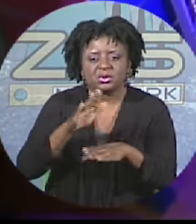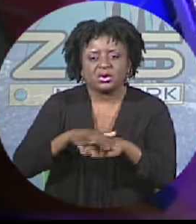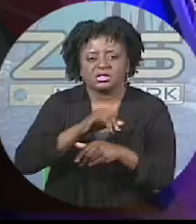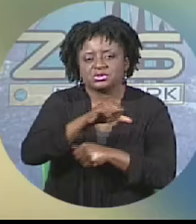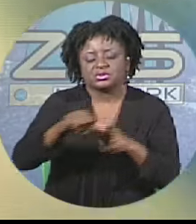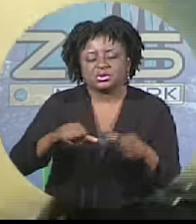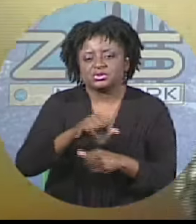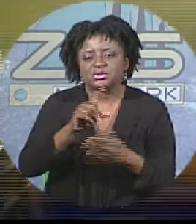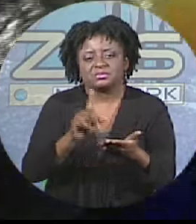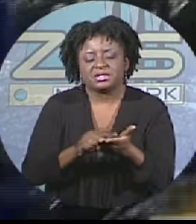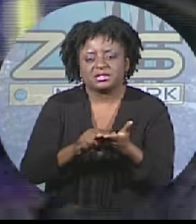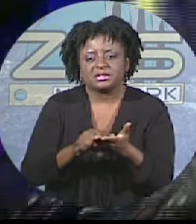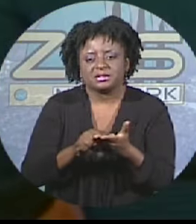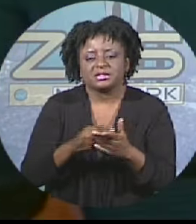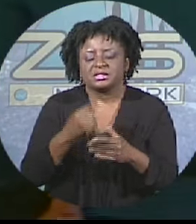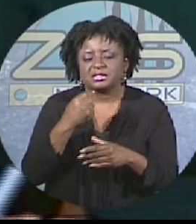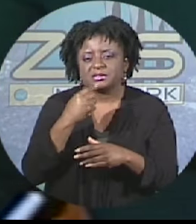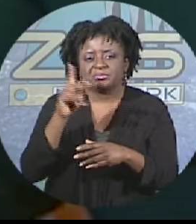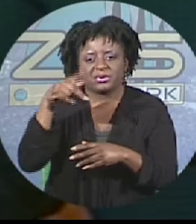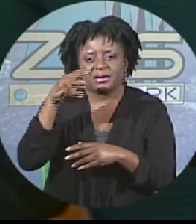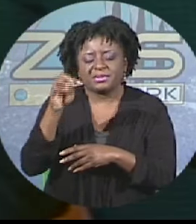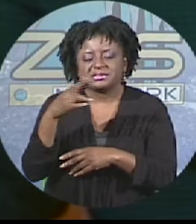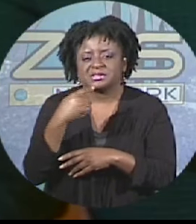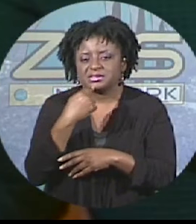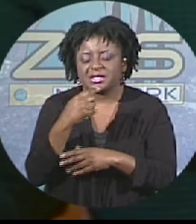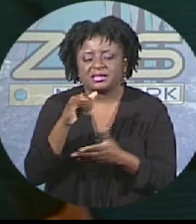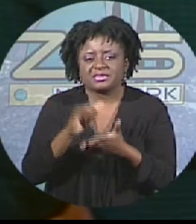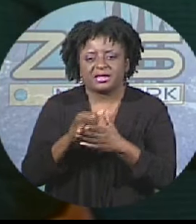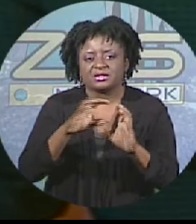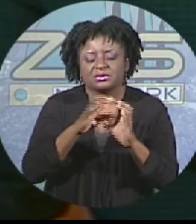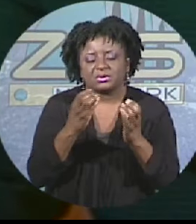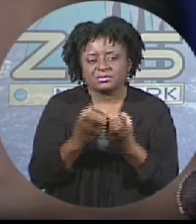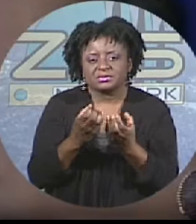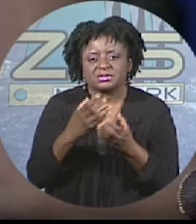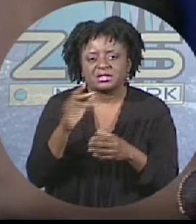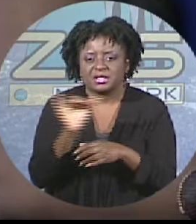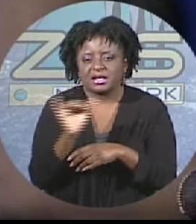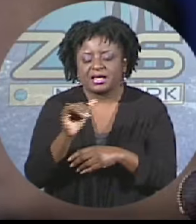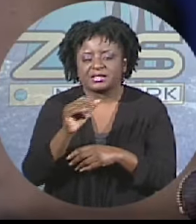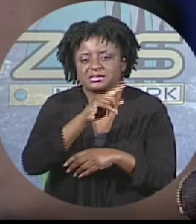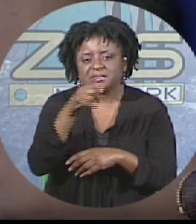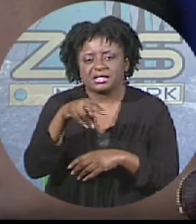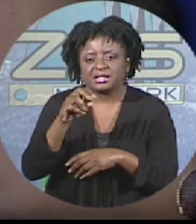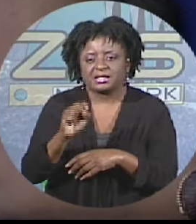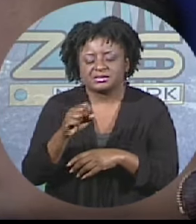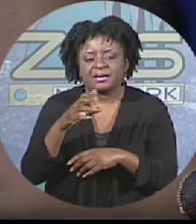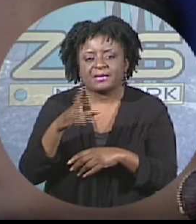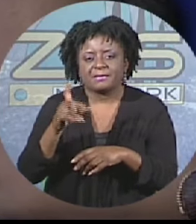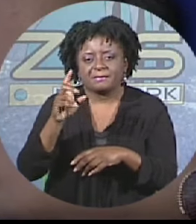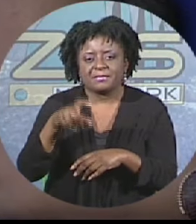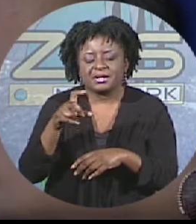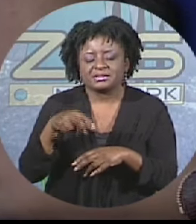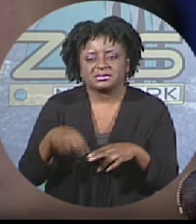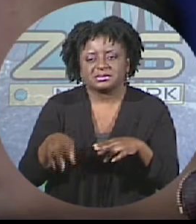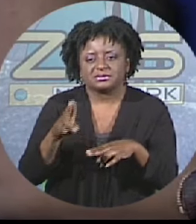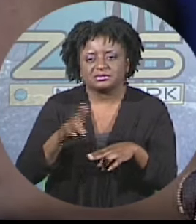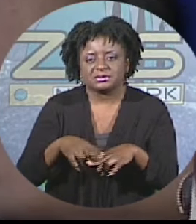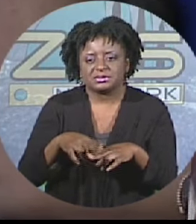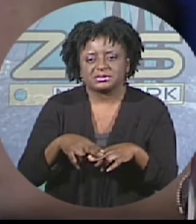like ZNS, must step up its game, recognizing that it's competing with a whole new market. More is expected of you by your